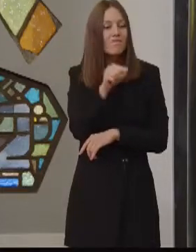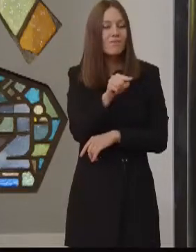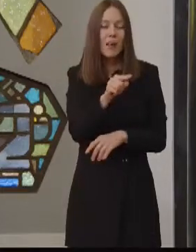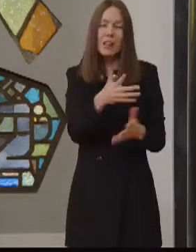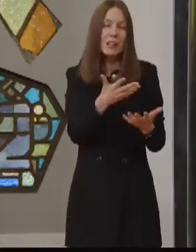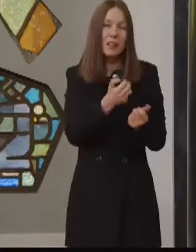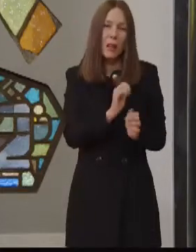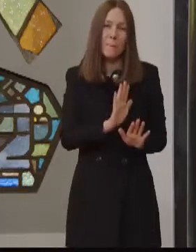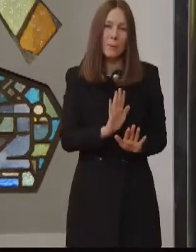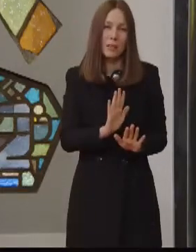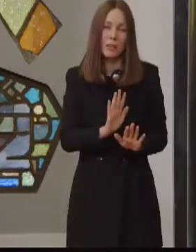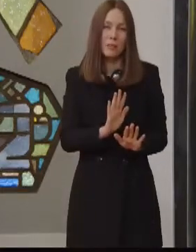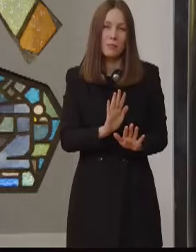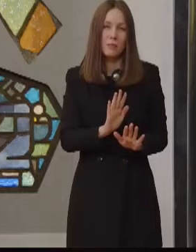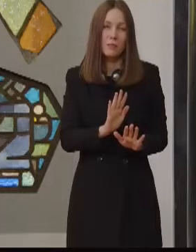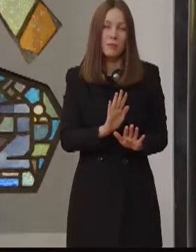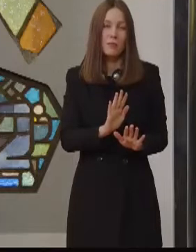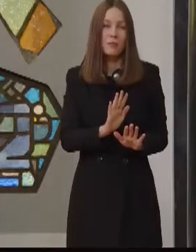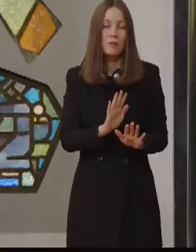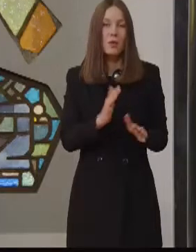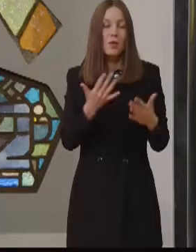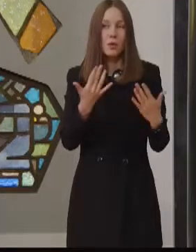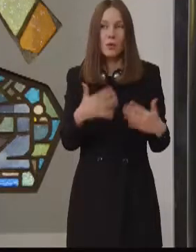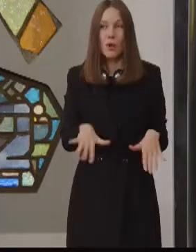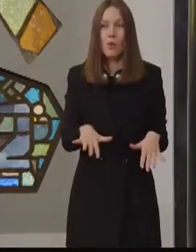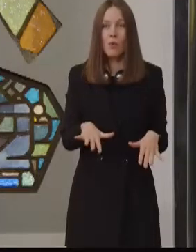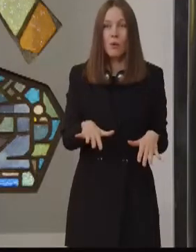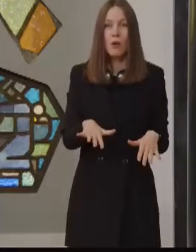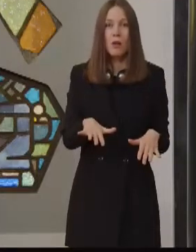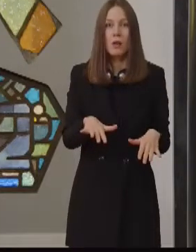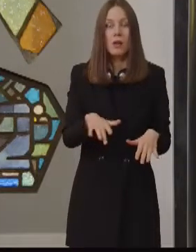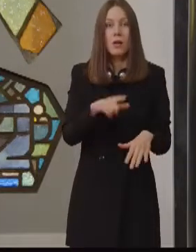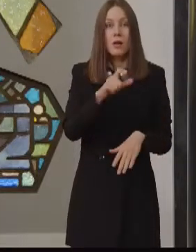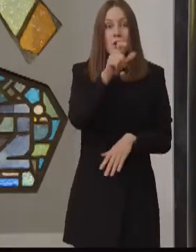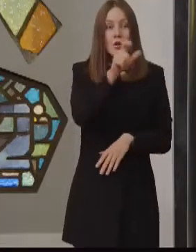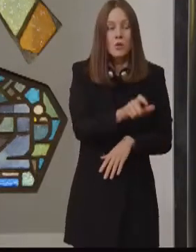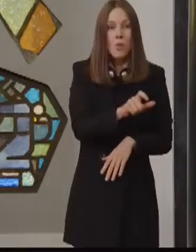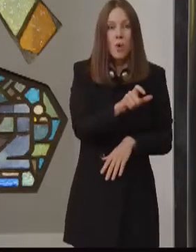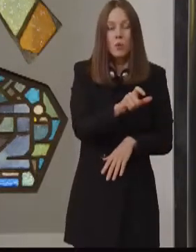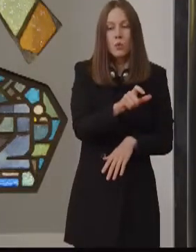people think that LGBT people is something that is not acceptable,